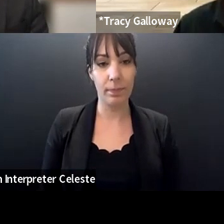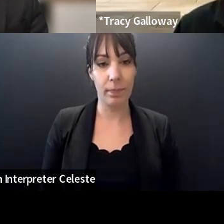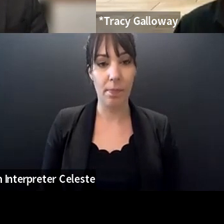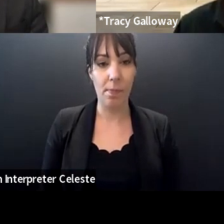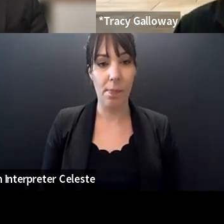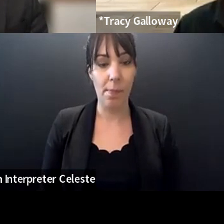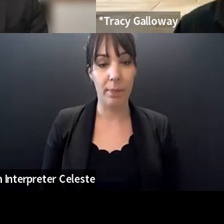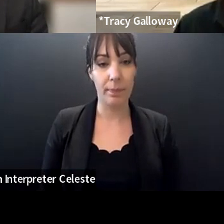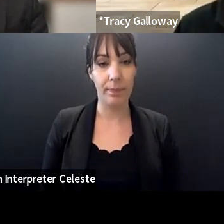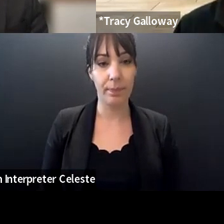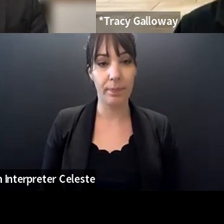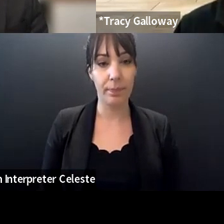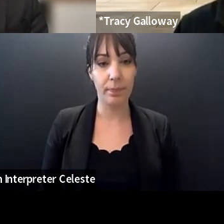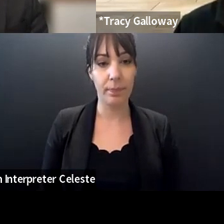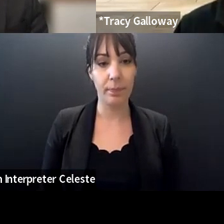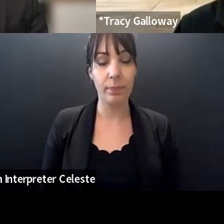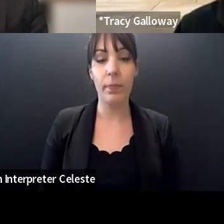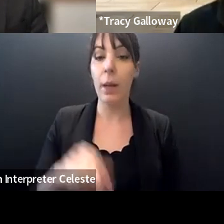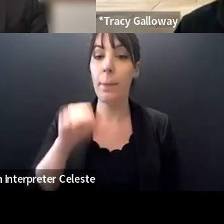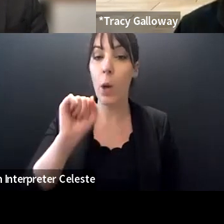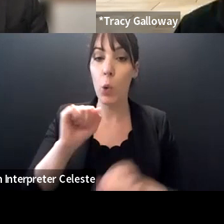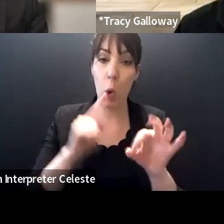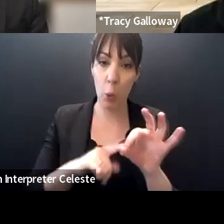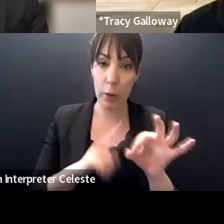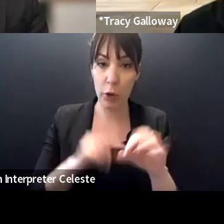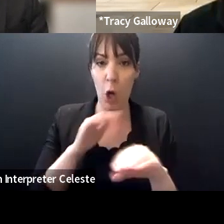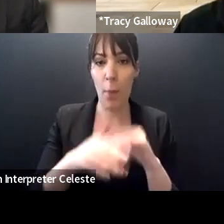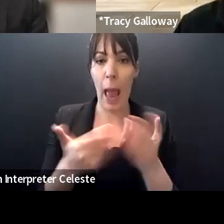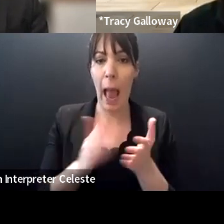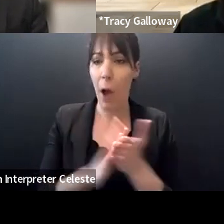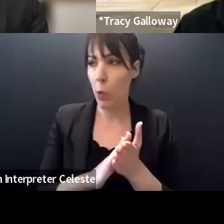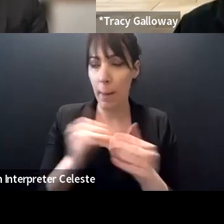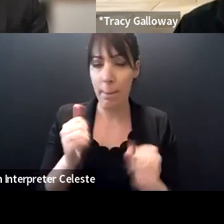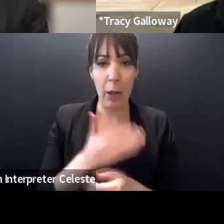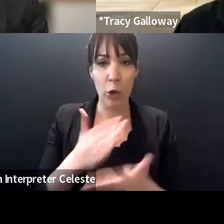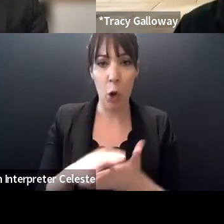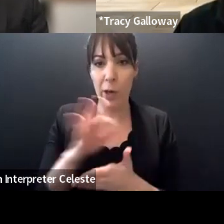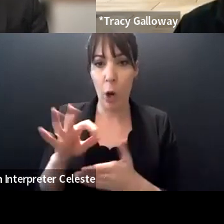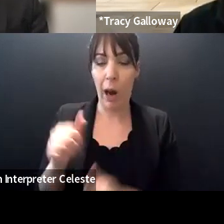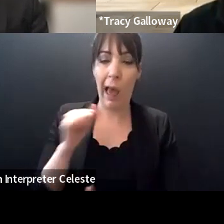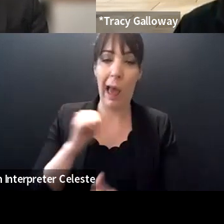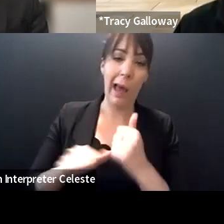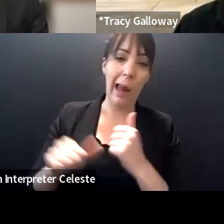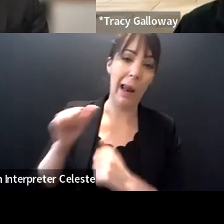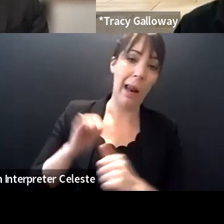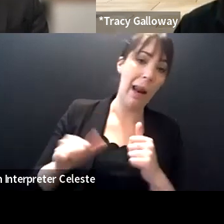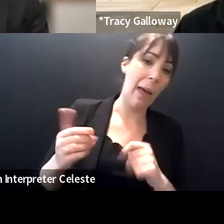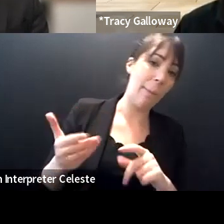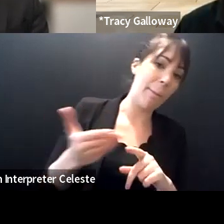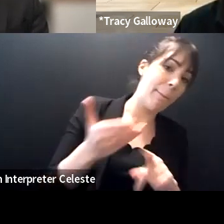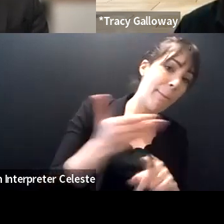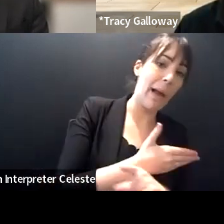how do we avoid sort of a regression back to where we were? I think it's important to consider